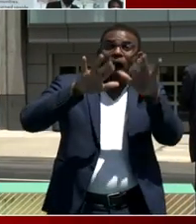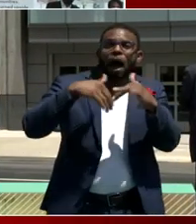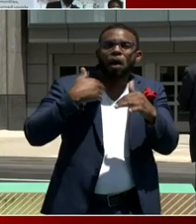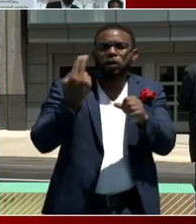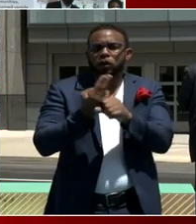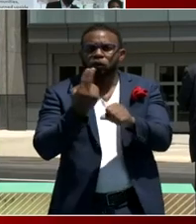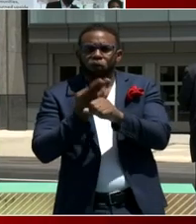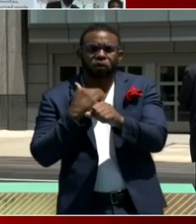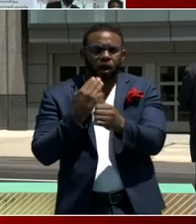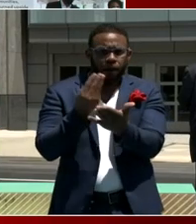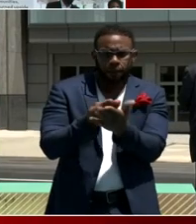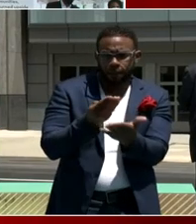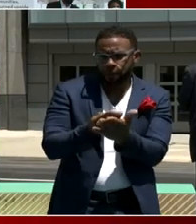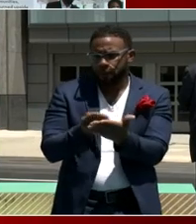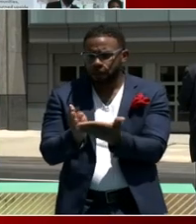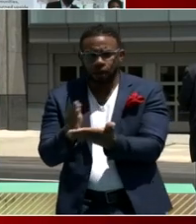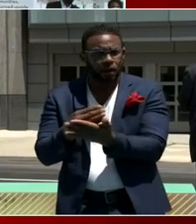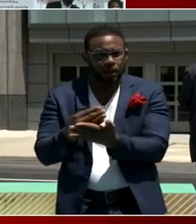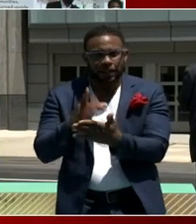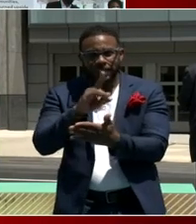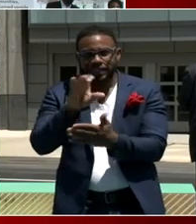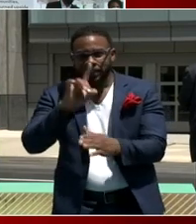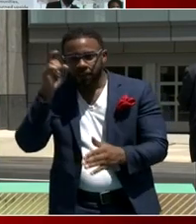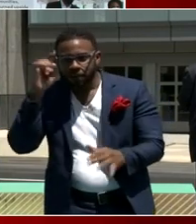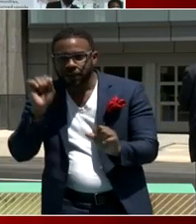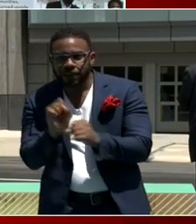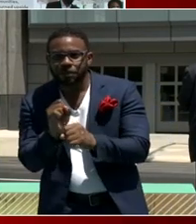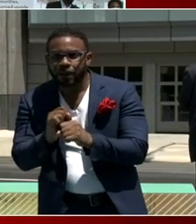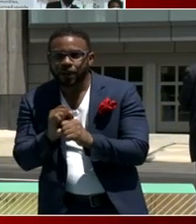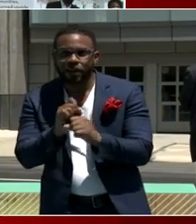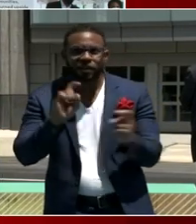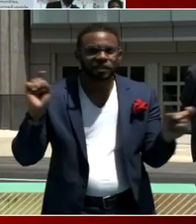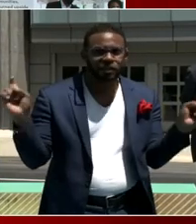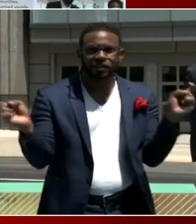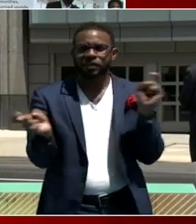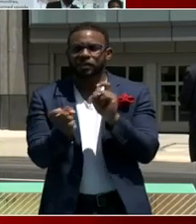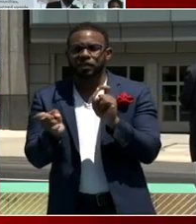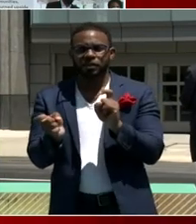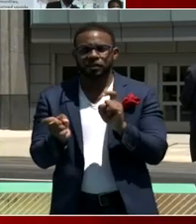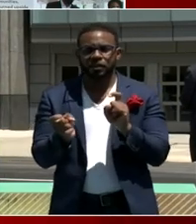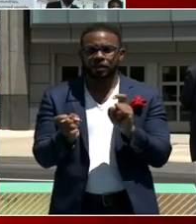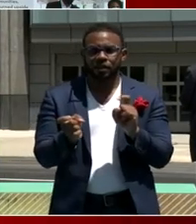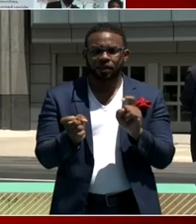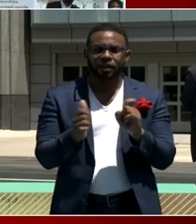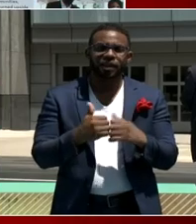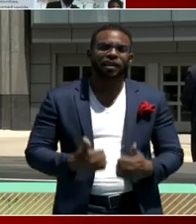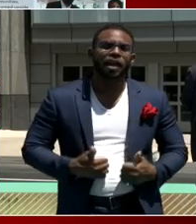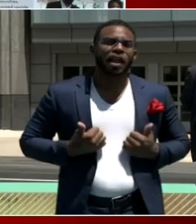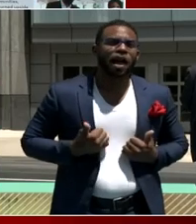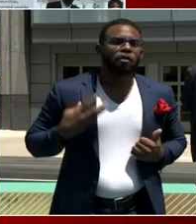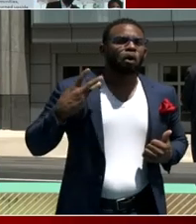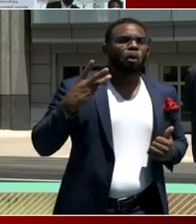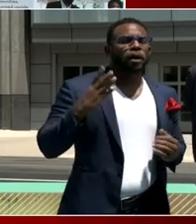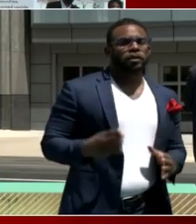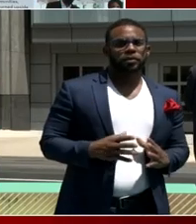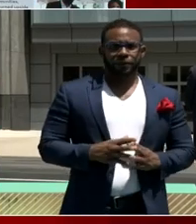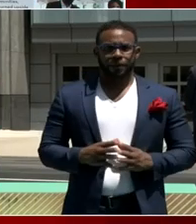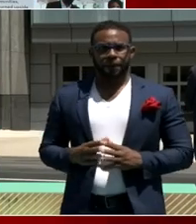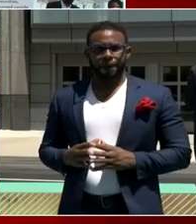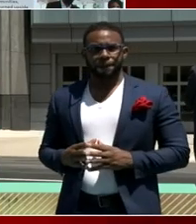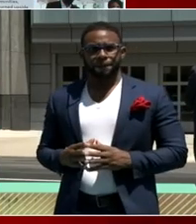we utilize our budget, district government can make a transformational change in the lives of